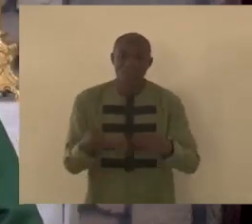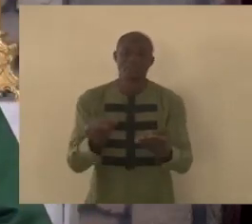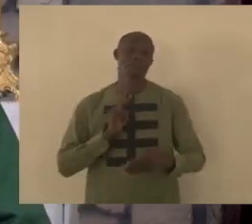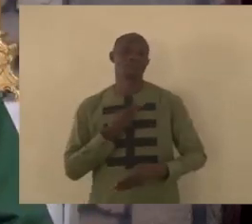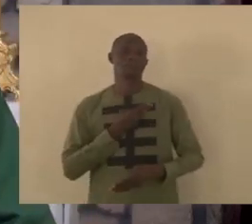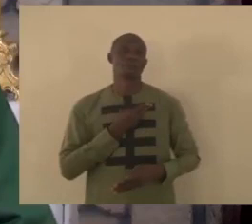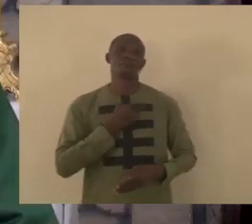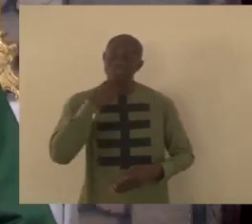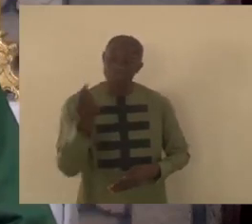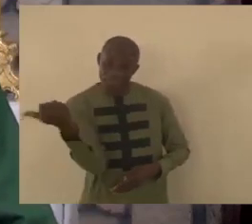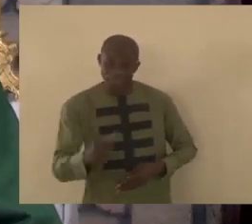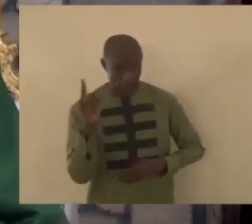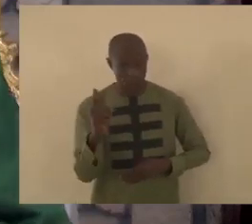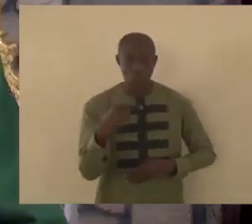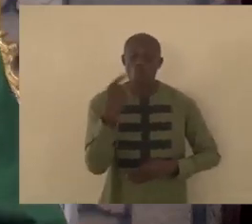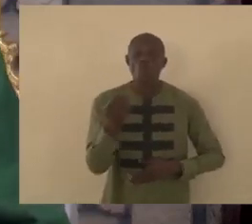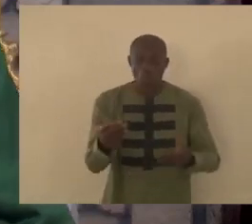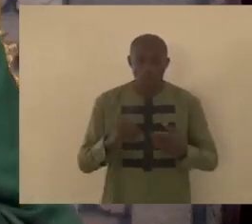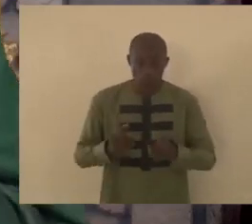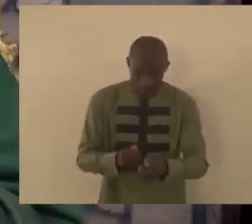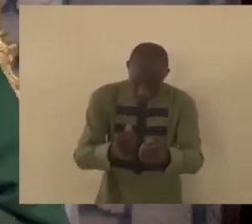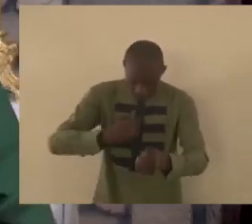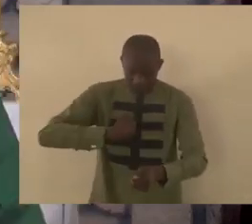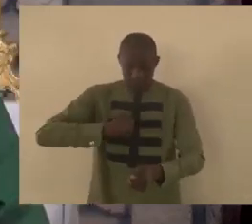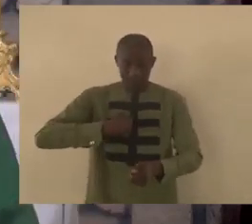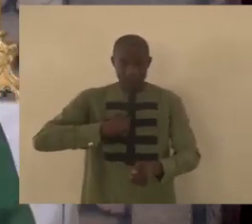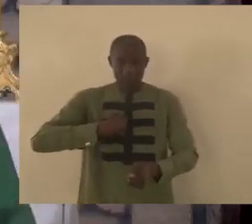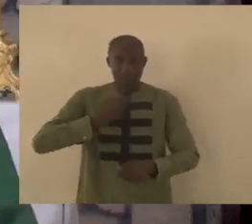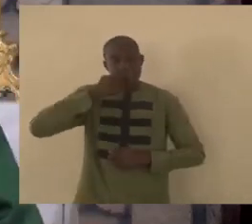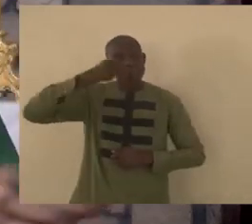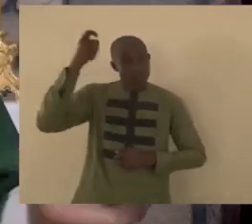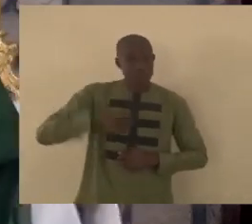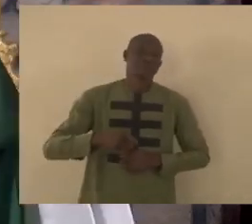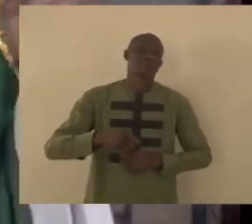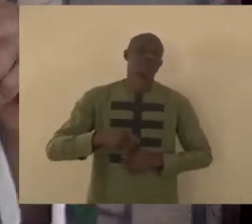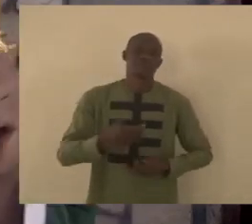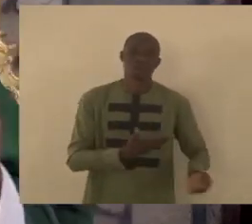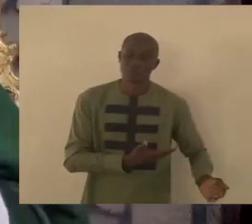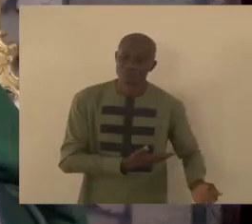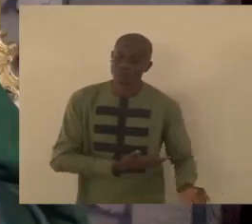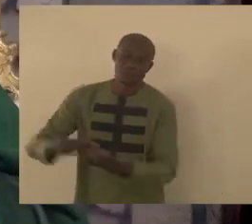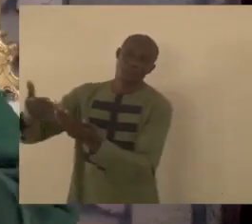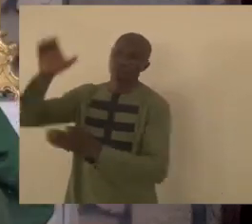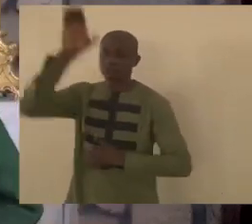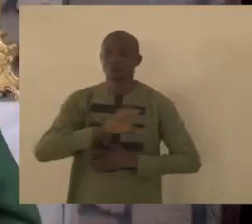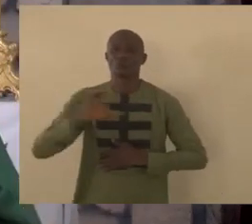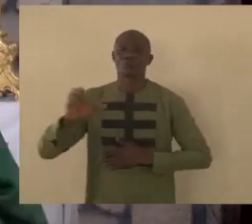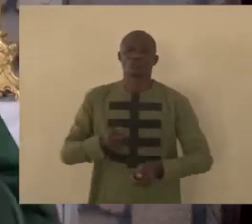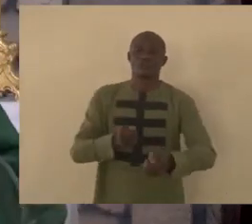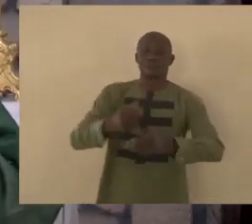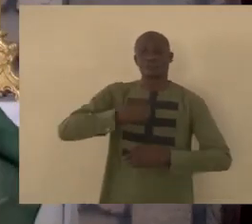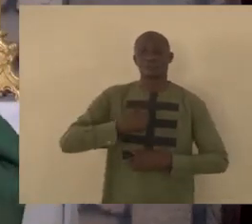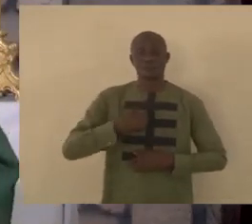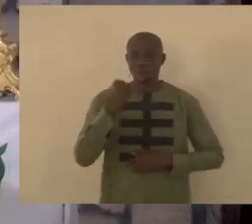us. He says, anyone who desires to follow me must do what? Carry his cross and follow me. He's